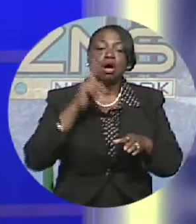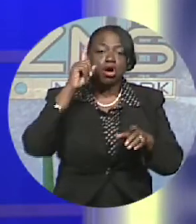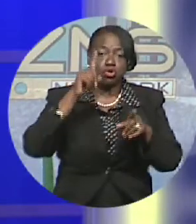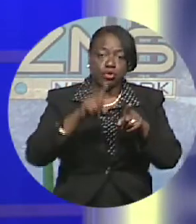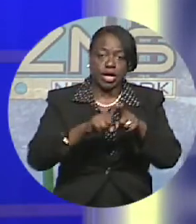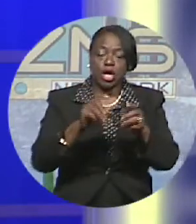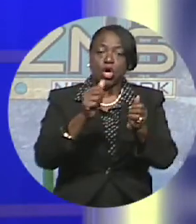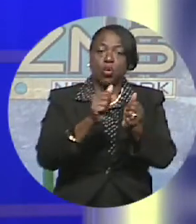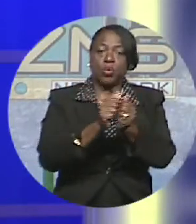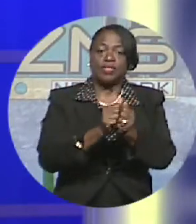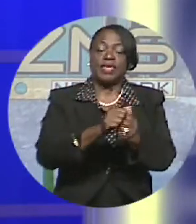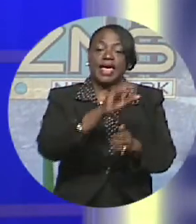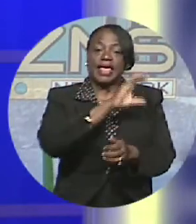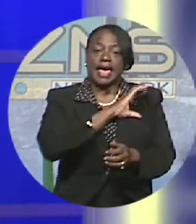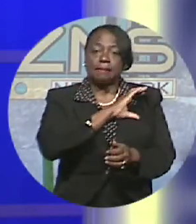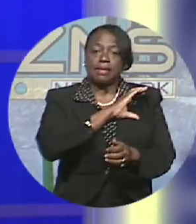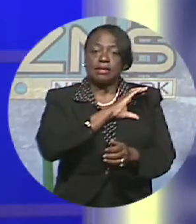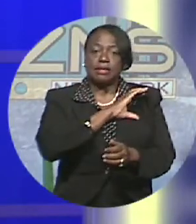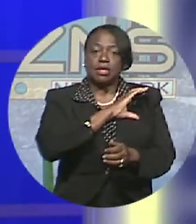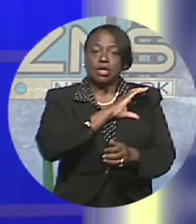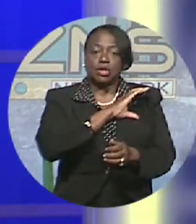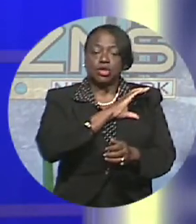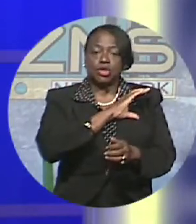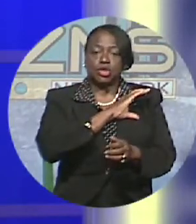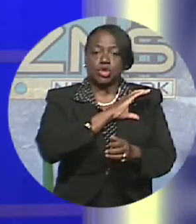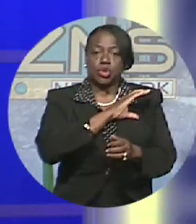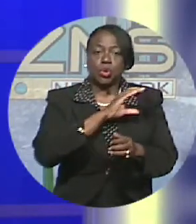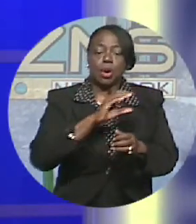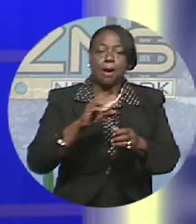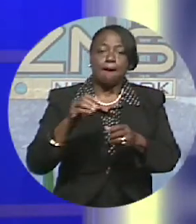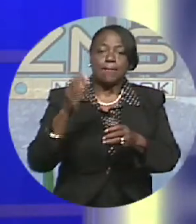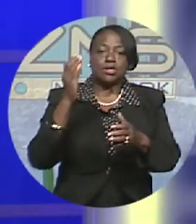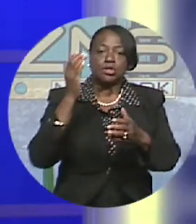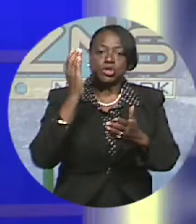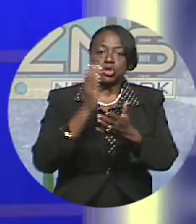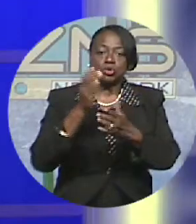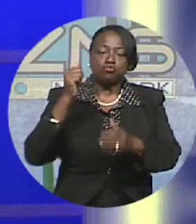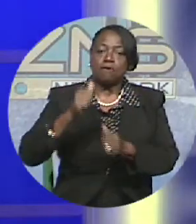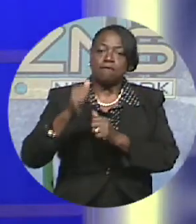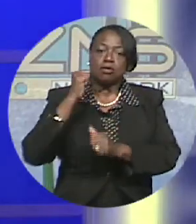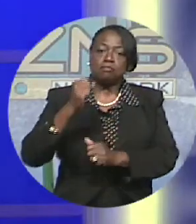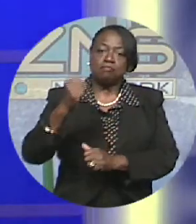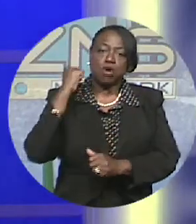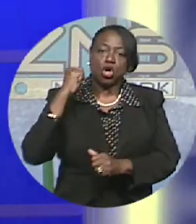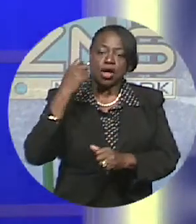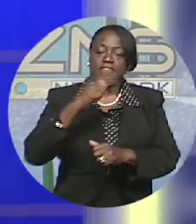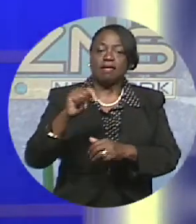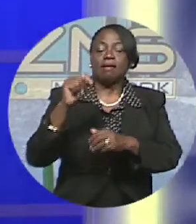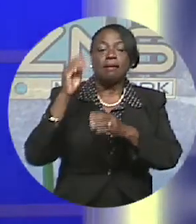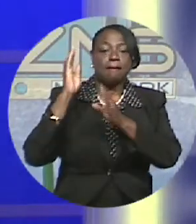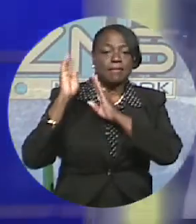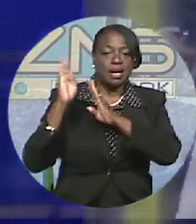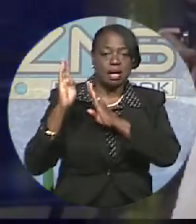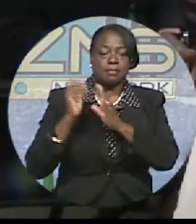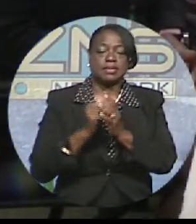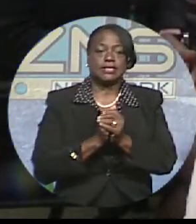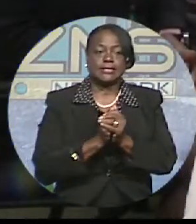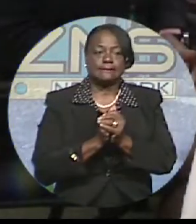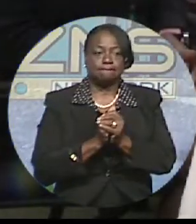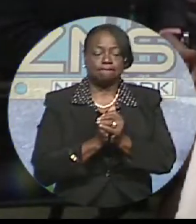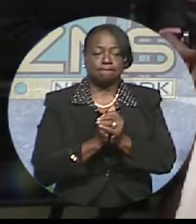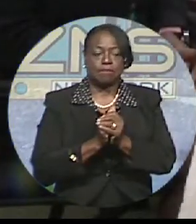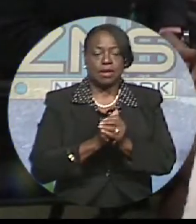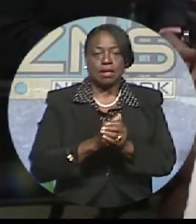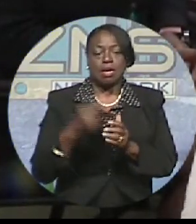have some major concerns with the policy when it comes to children born in the Bahamas and the basic rights of individuals. Members